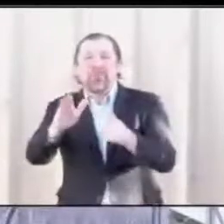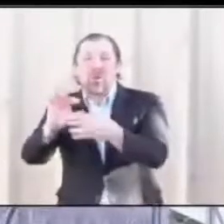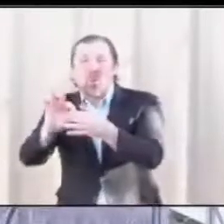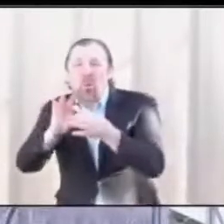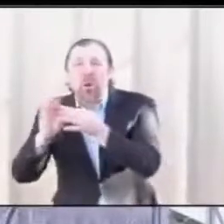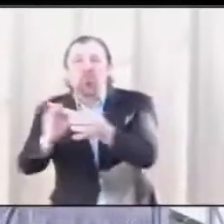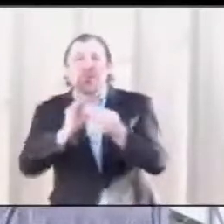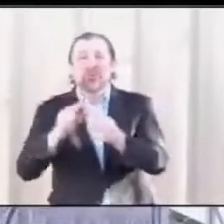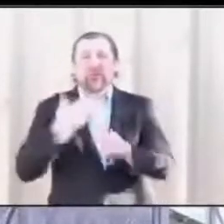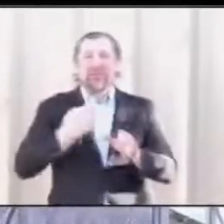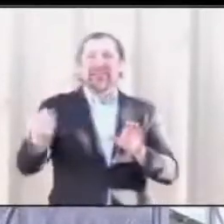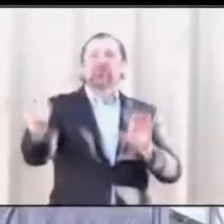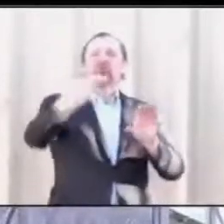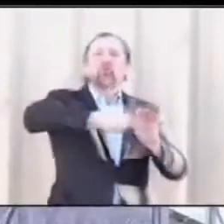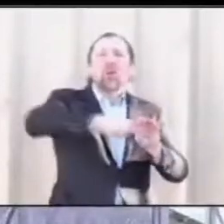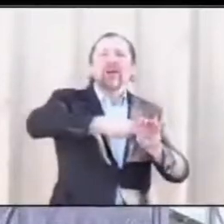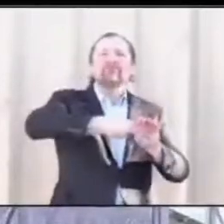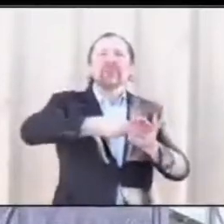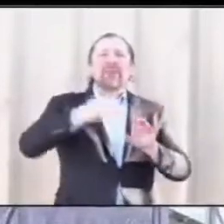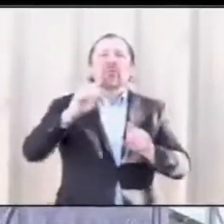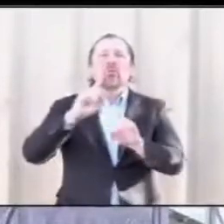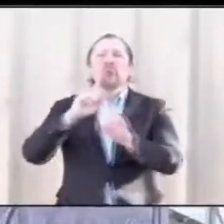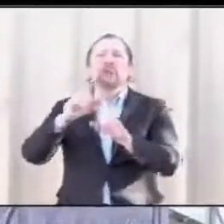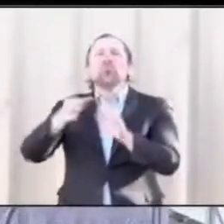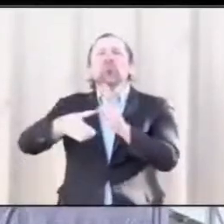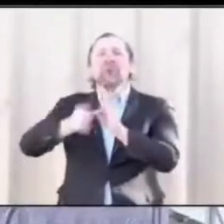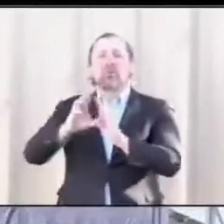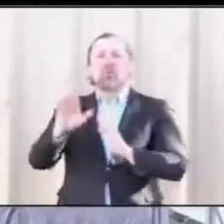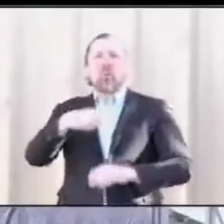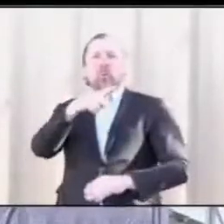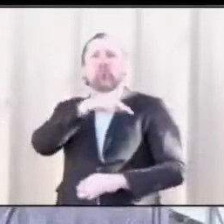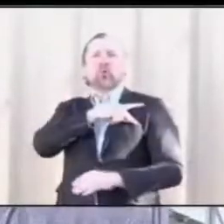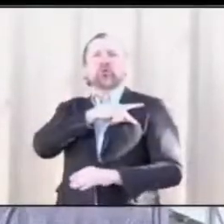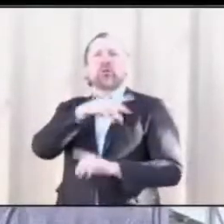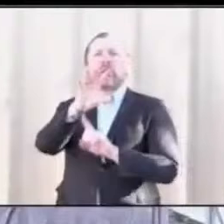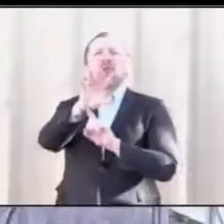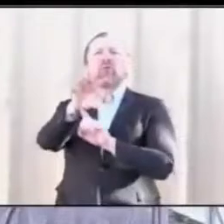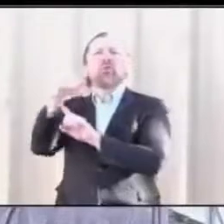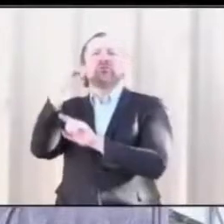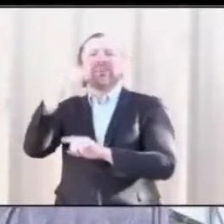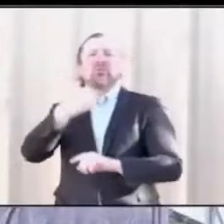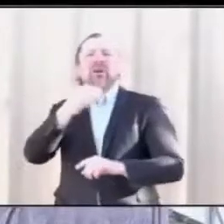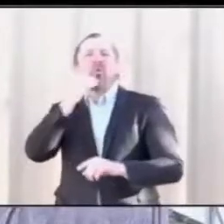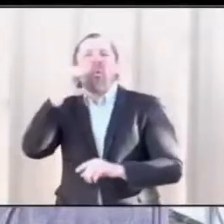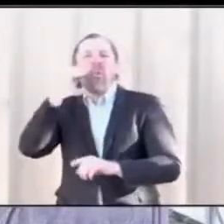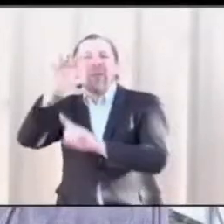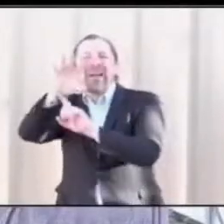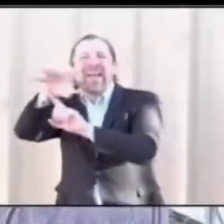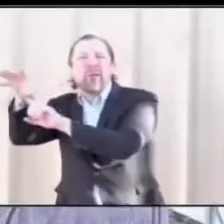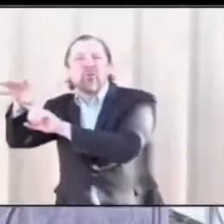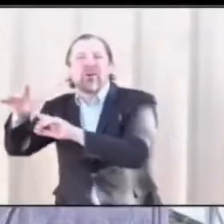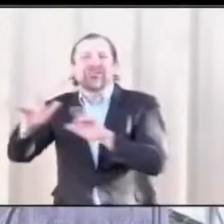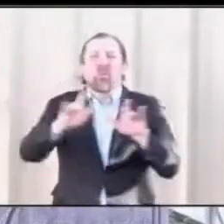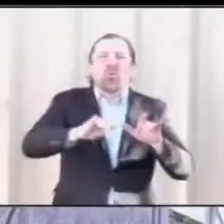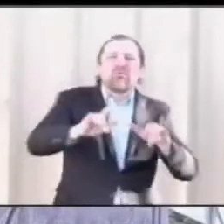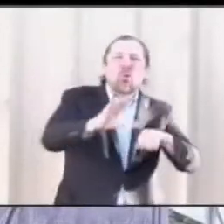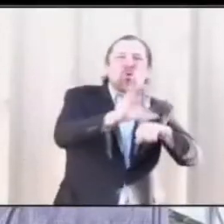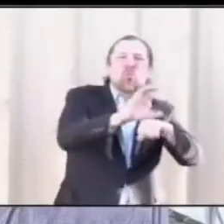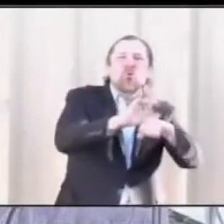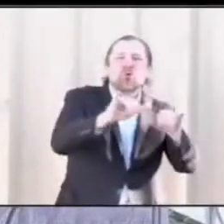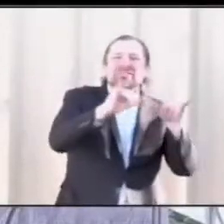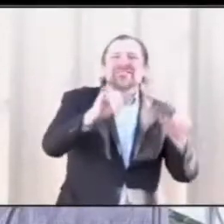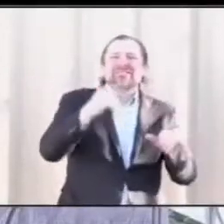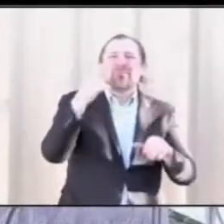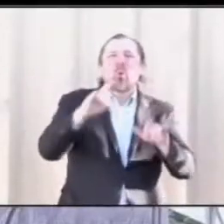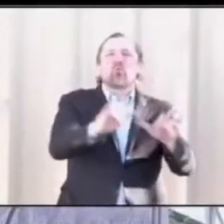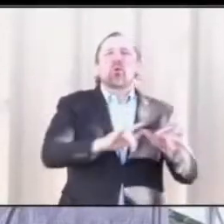to join us in the effort by reviewing your personal security footage, whether from Ring cameras, home security systems, or other recording